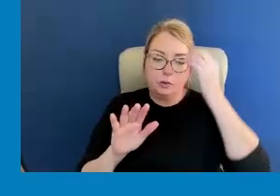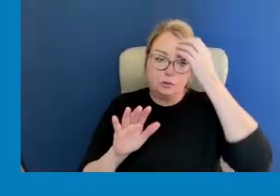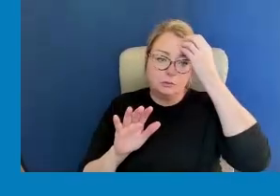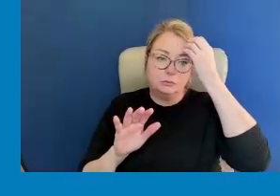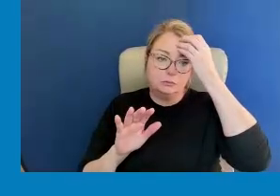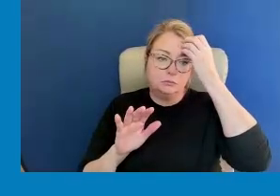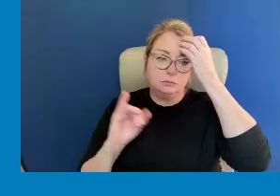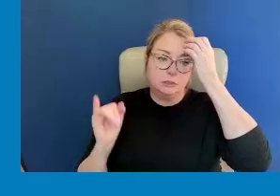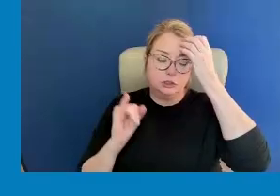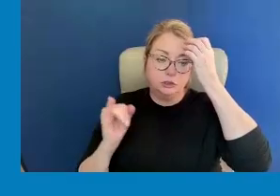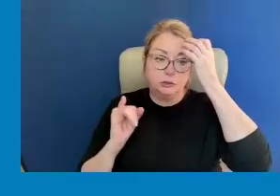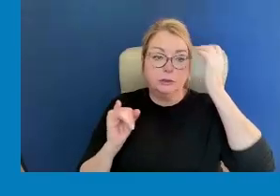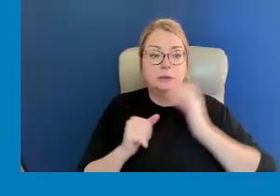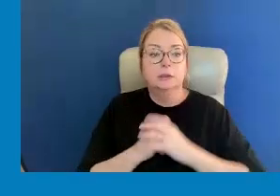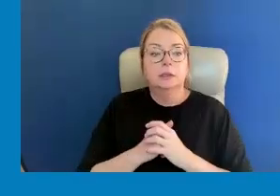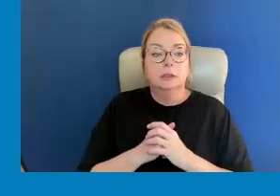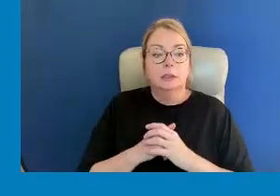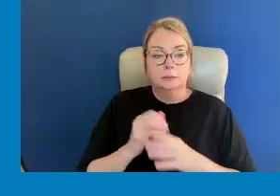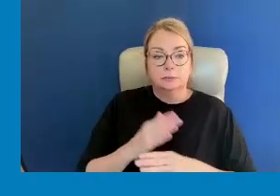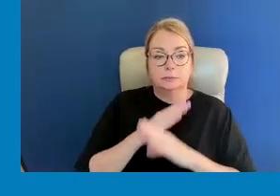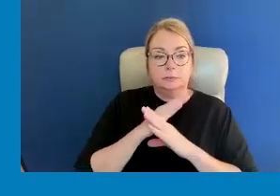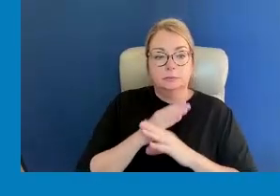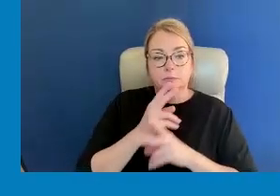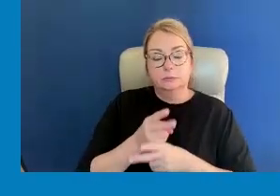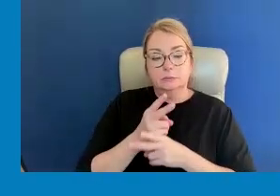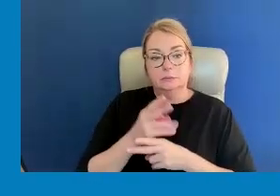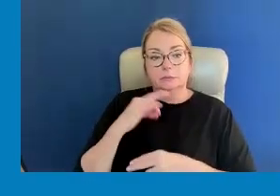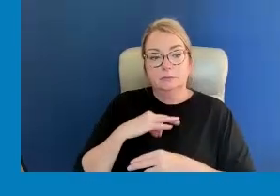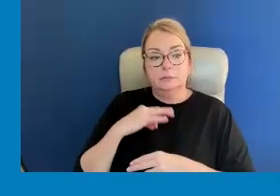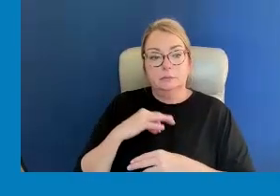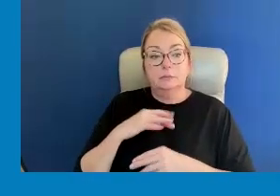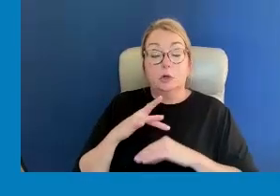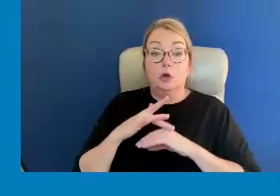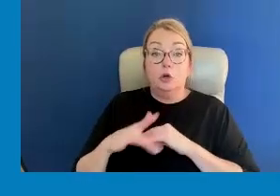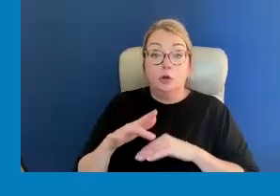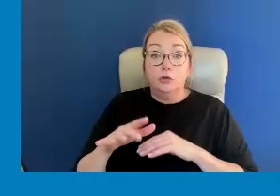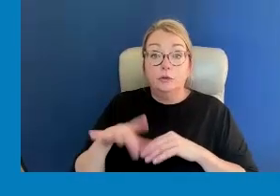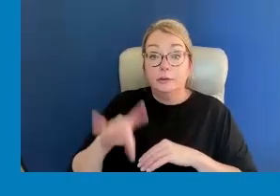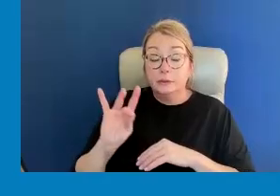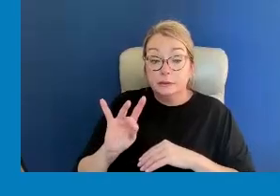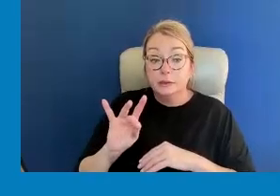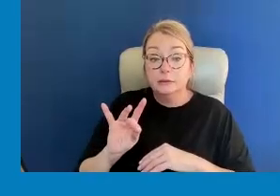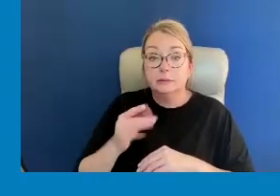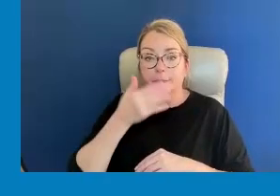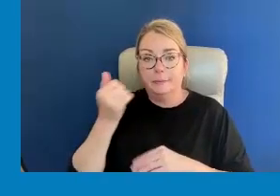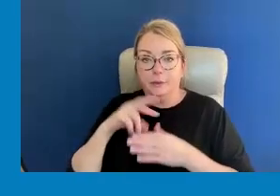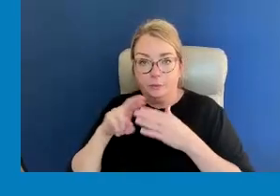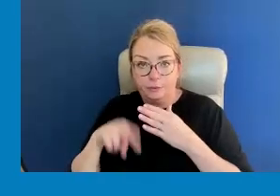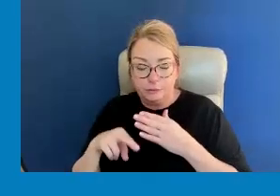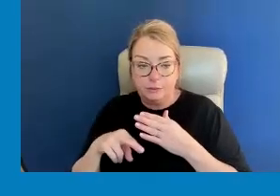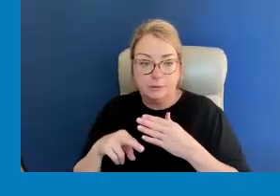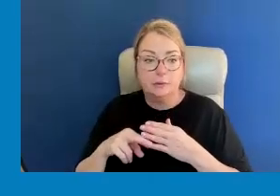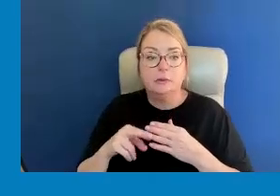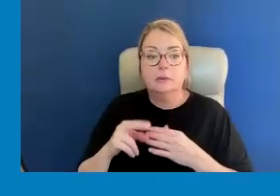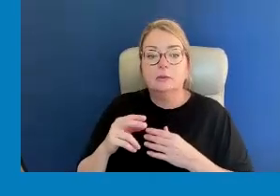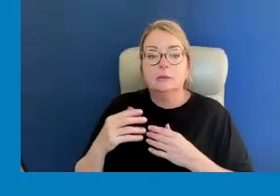So with preventative care benefits, early detection, you have better outcomes. So overall, doing regular